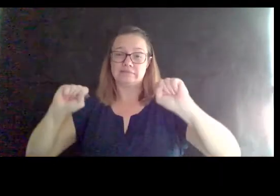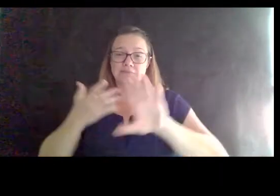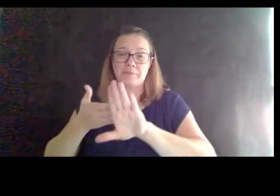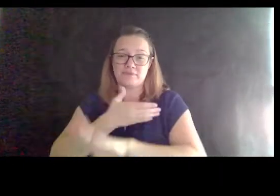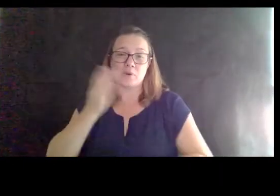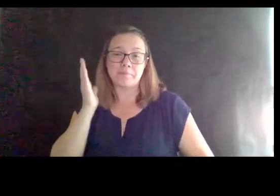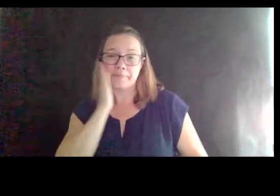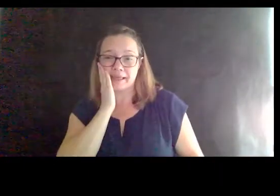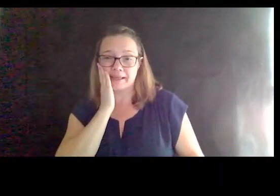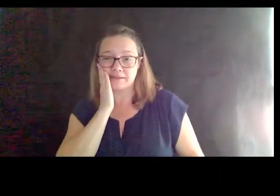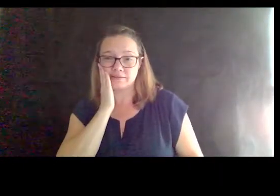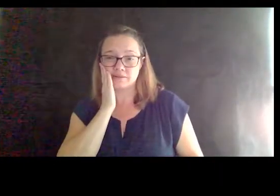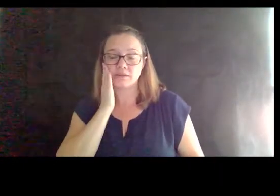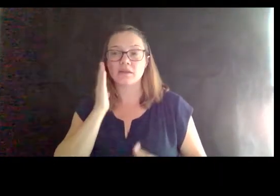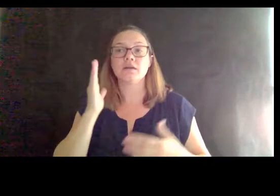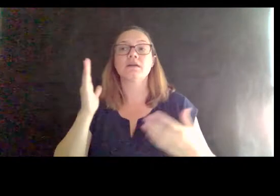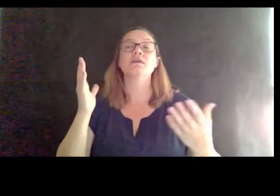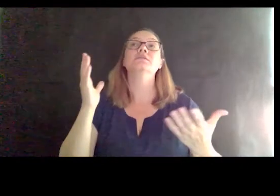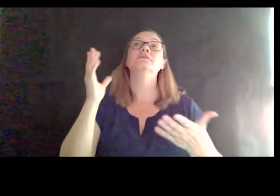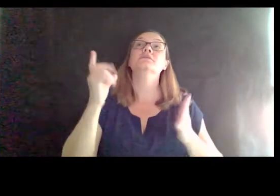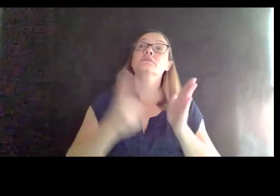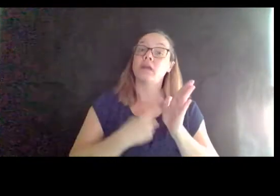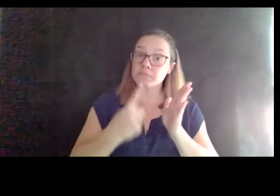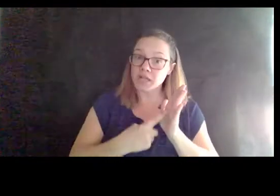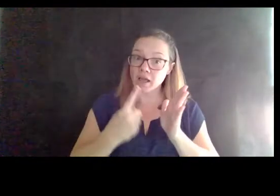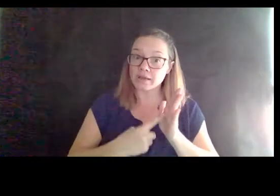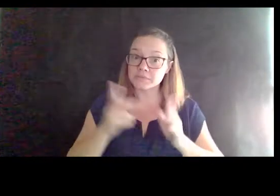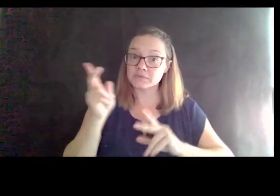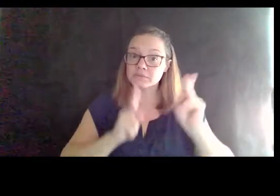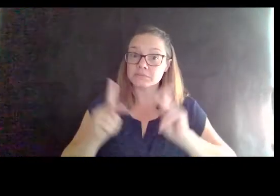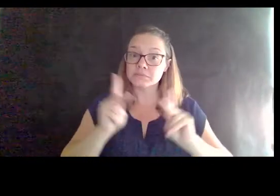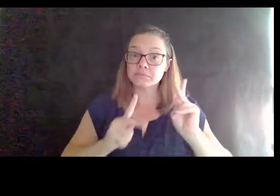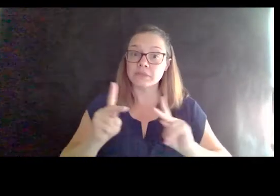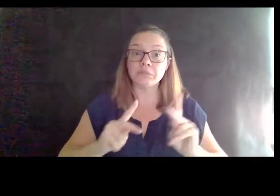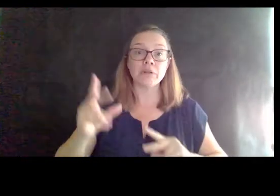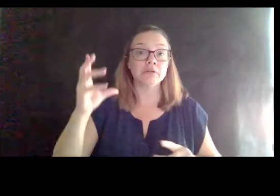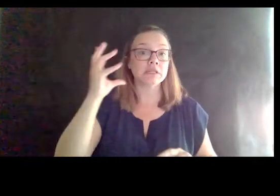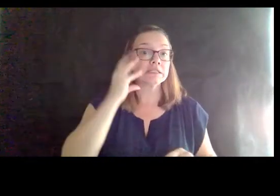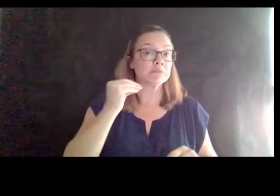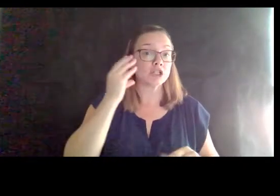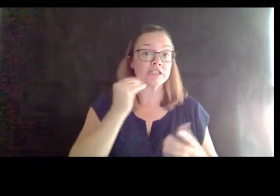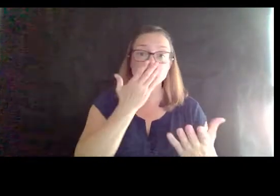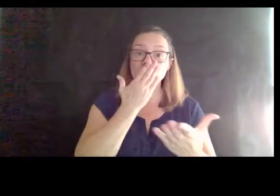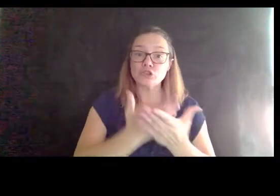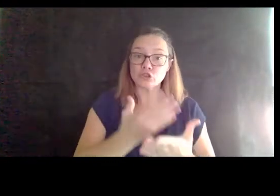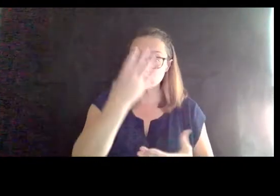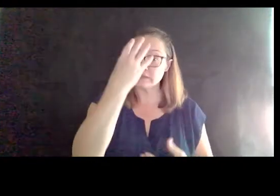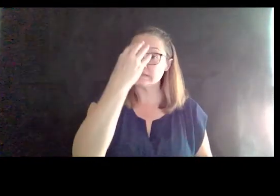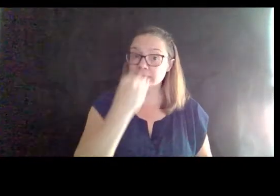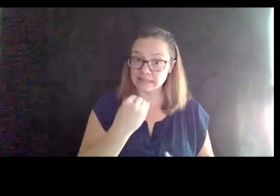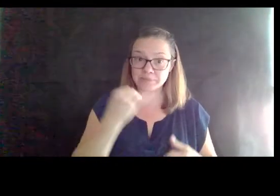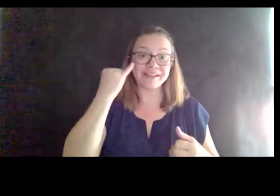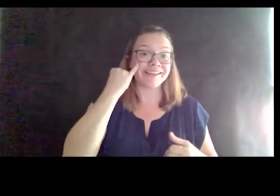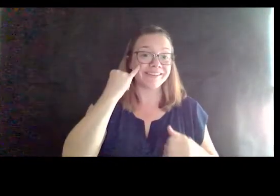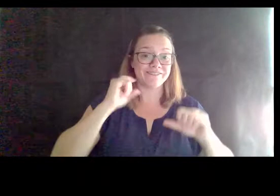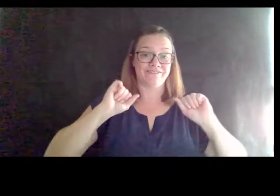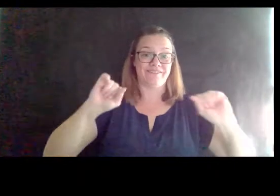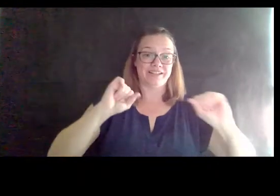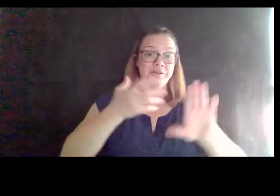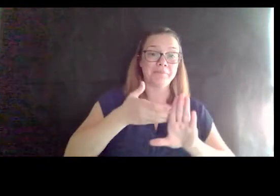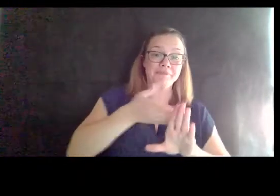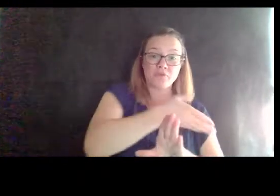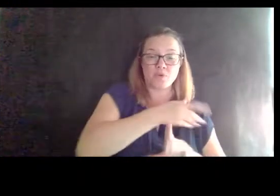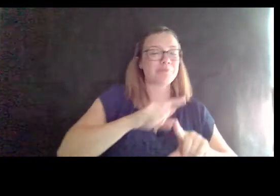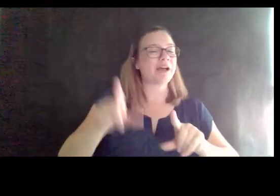Some people, the effective, intense nighttime exercise works well for them. And so that can